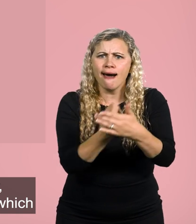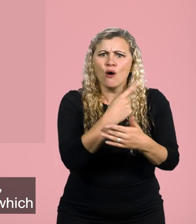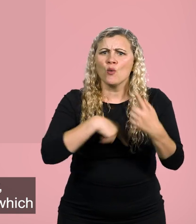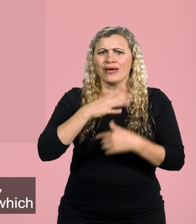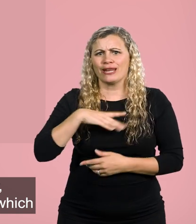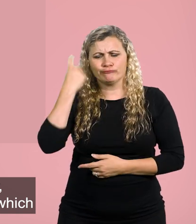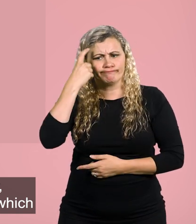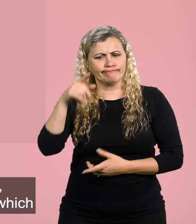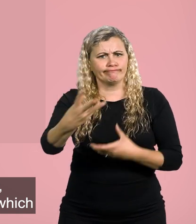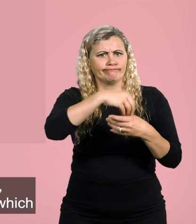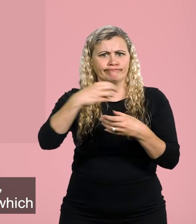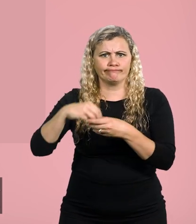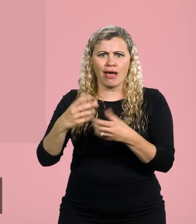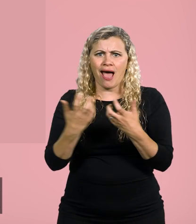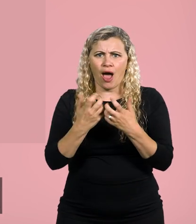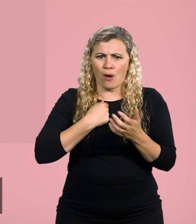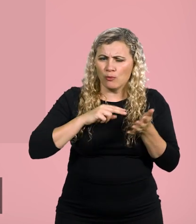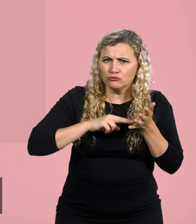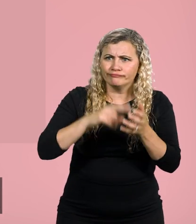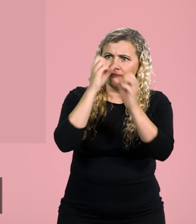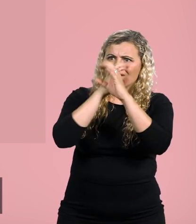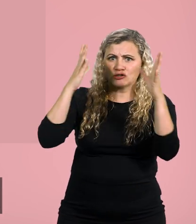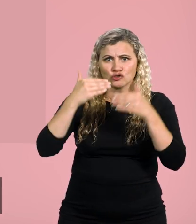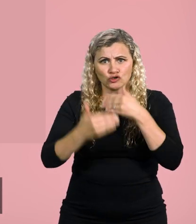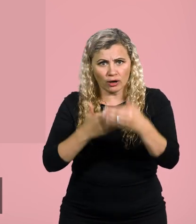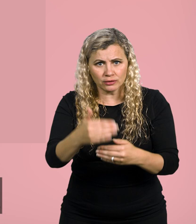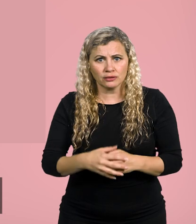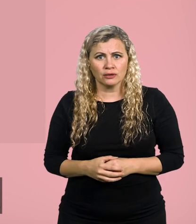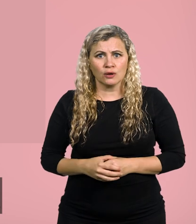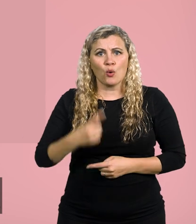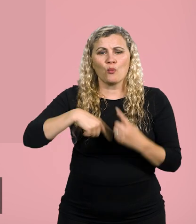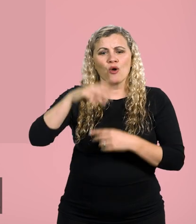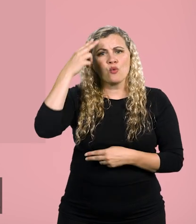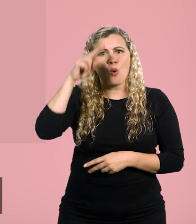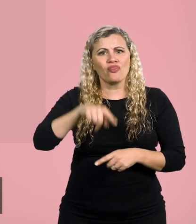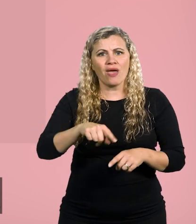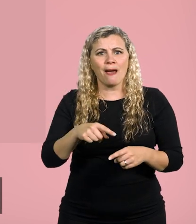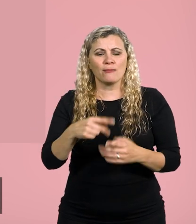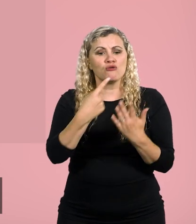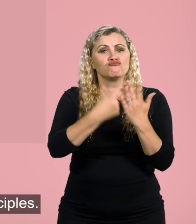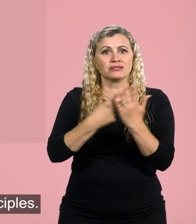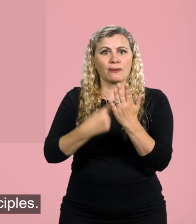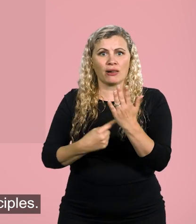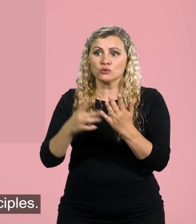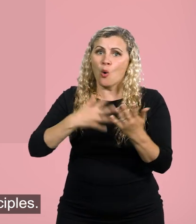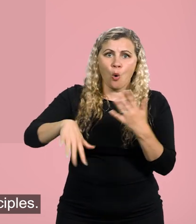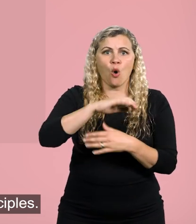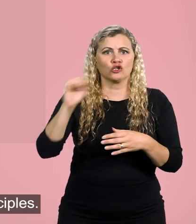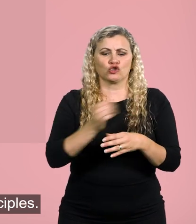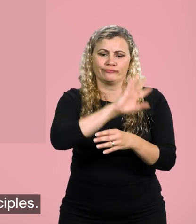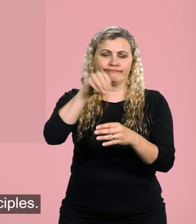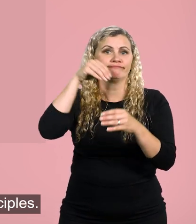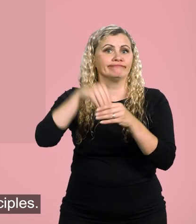a number of themes have emerged which we think need to be considered across the strategy and Visions we've called